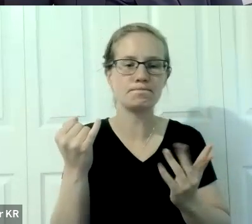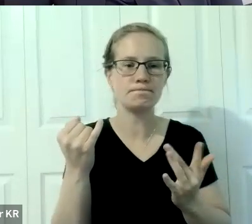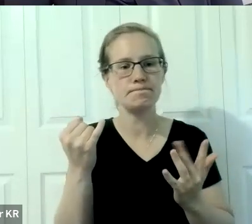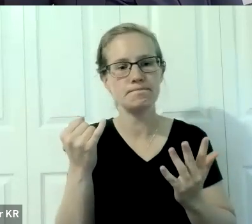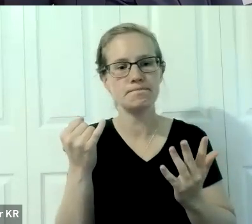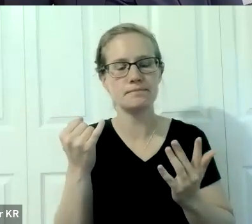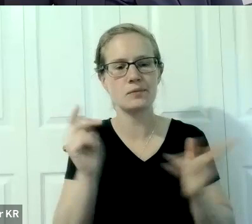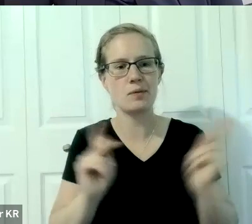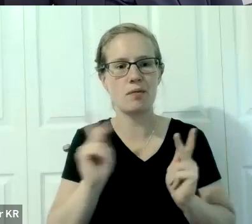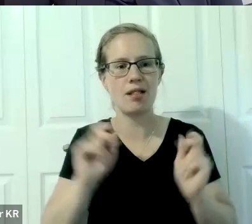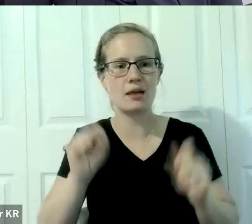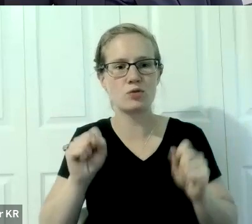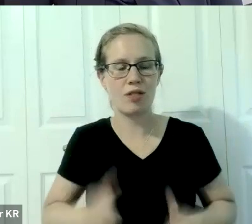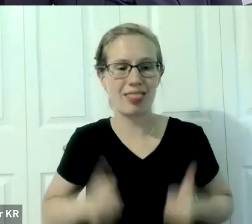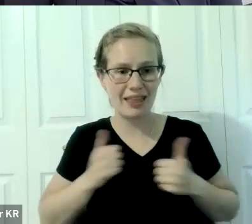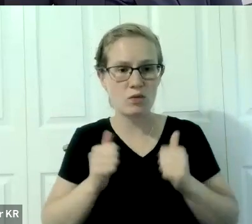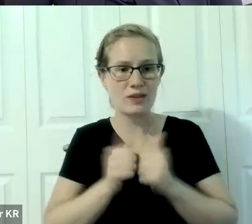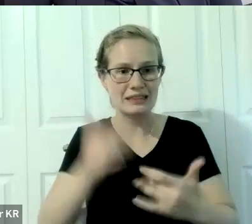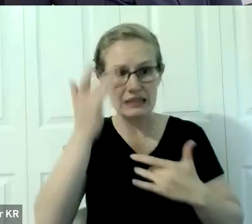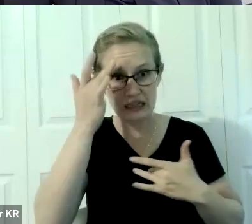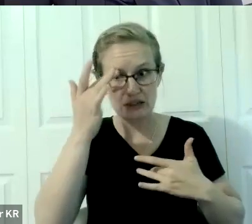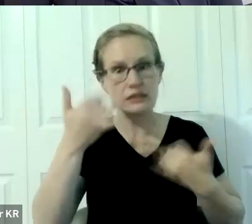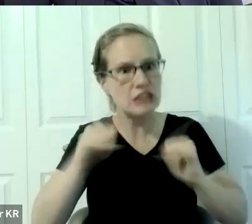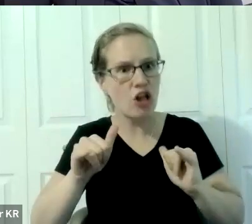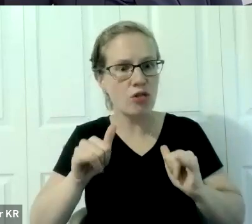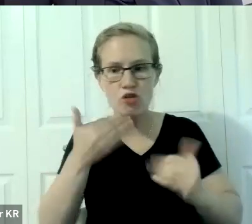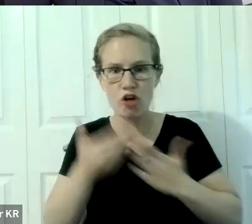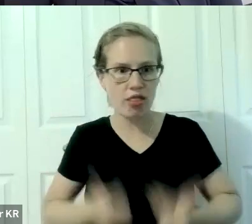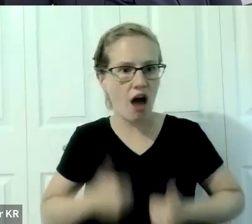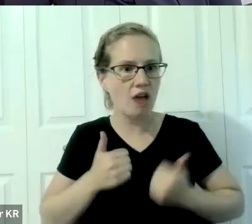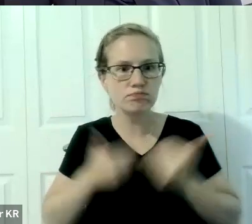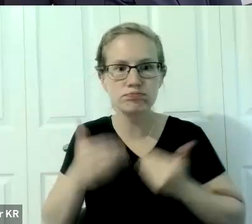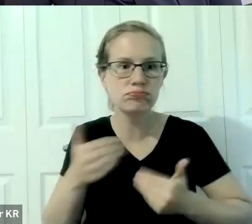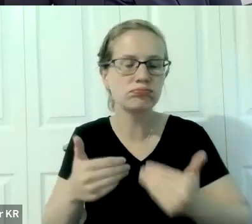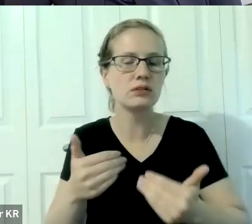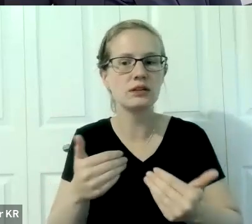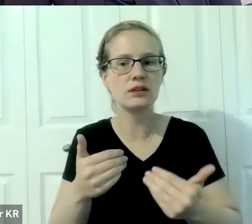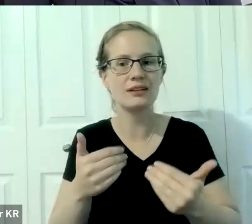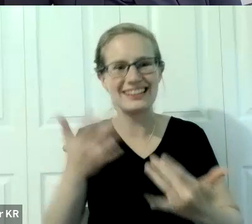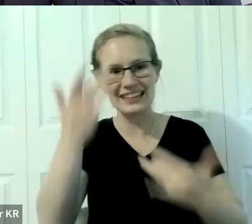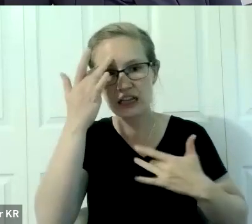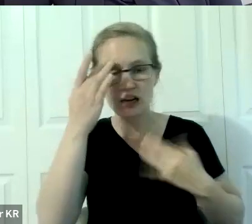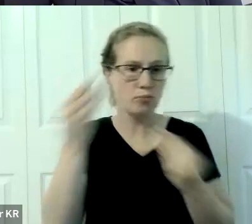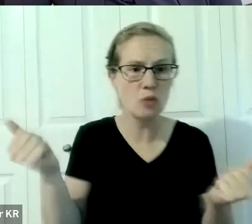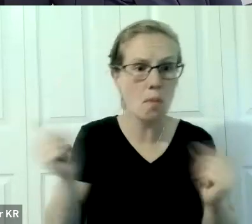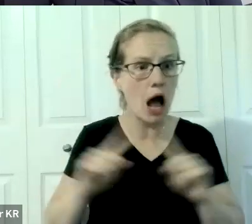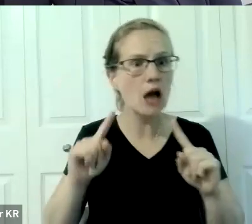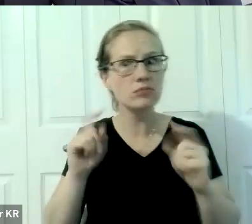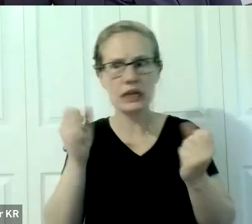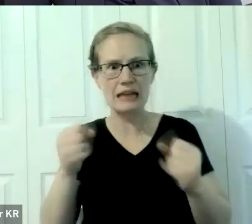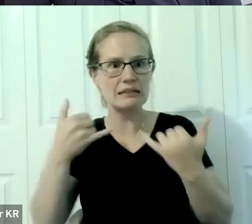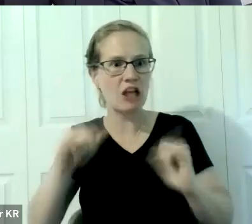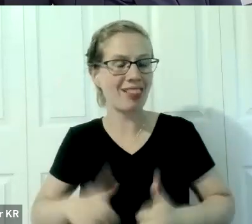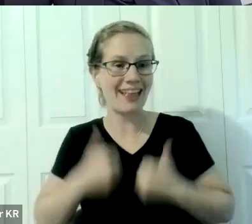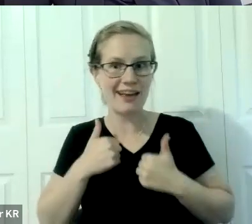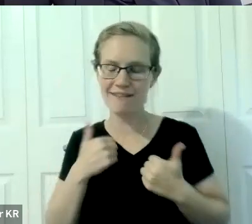of folks being able to live with these illnesses, lead good lives, the illnesses don't go away, but you can lead a good life. You